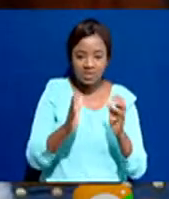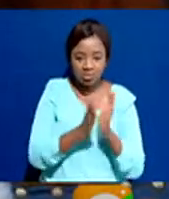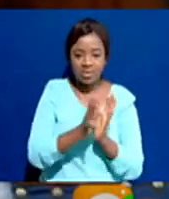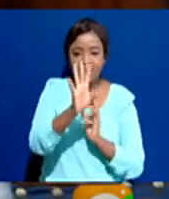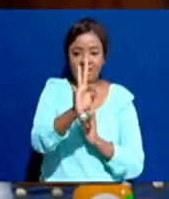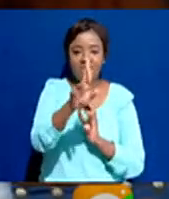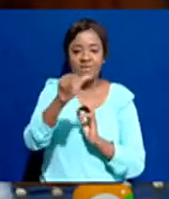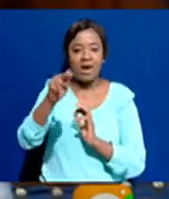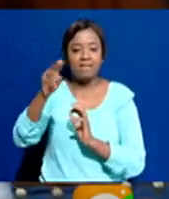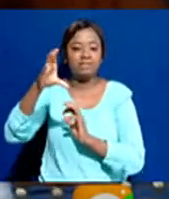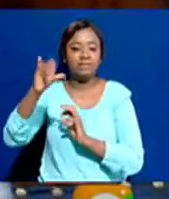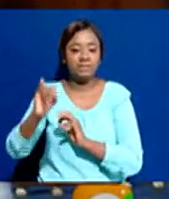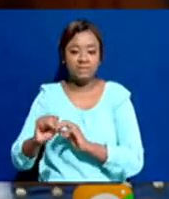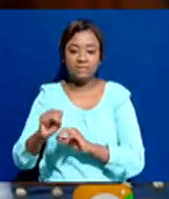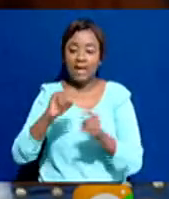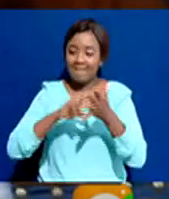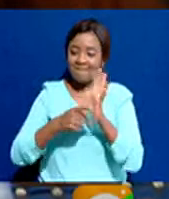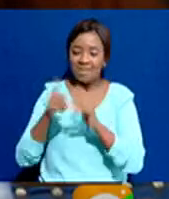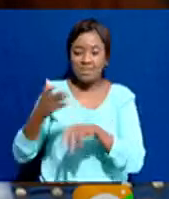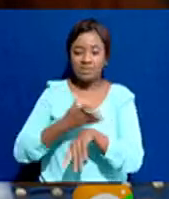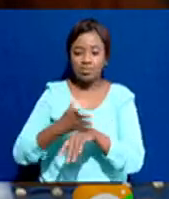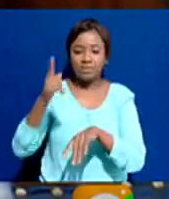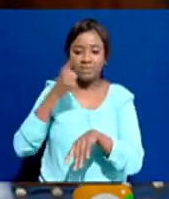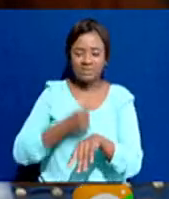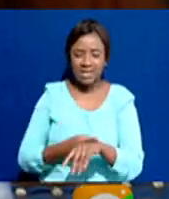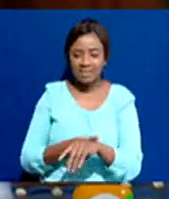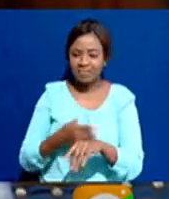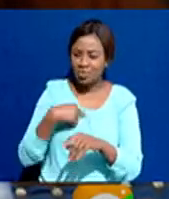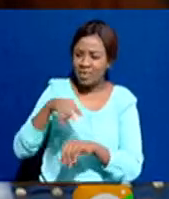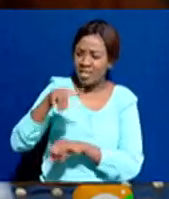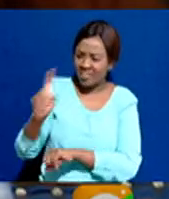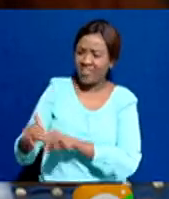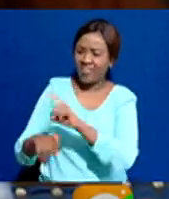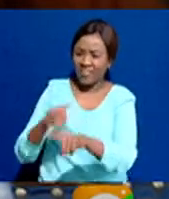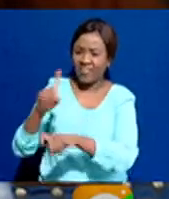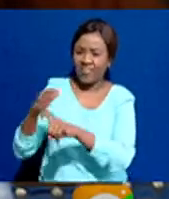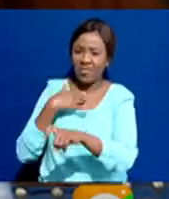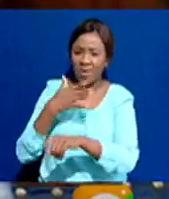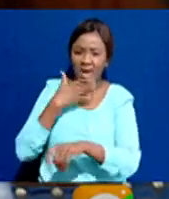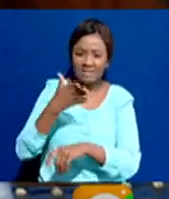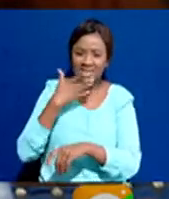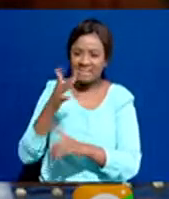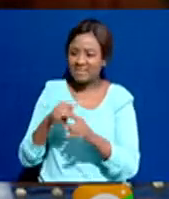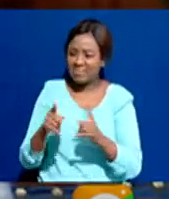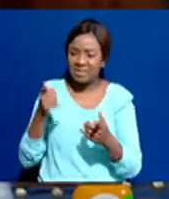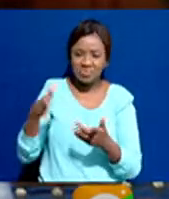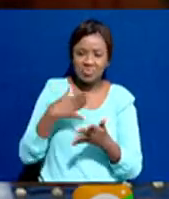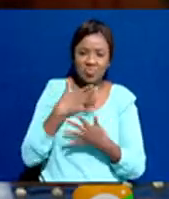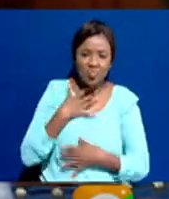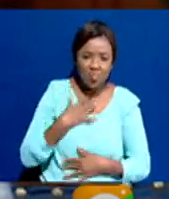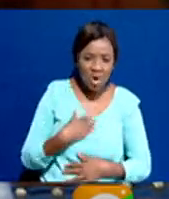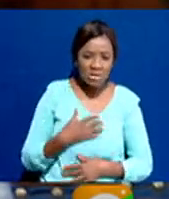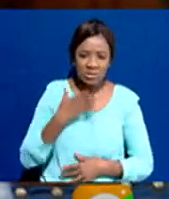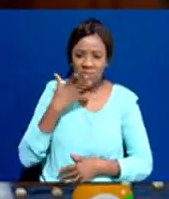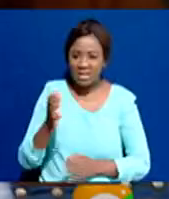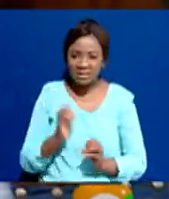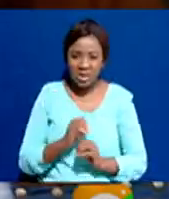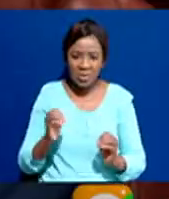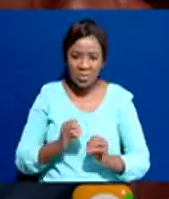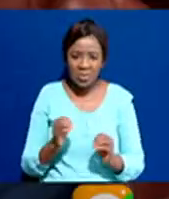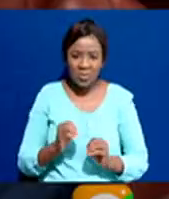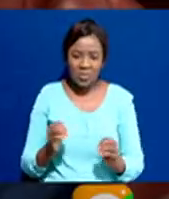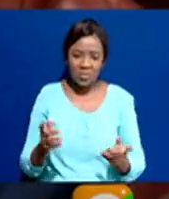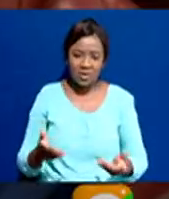is a waste of time to sit here and try to get answers to questions that you are either not willing all answers that you do not